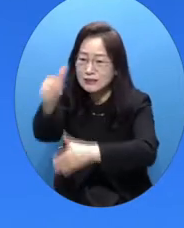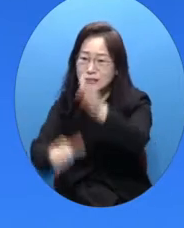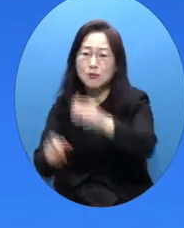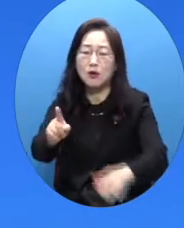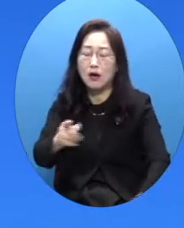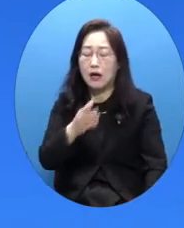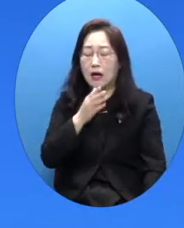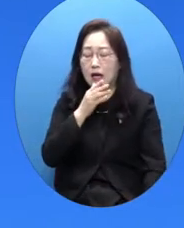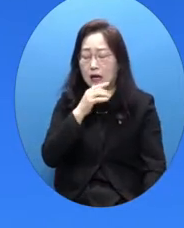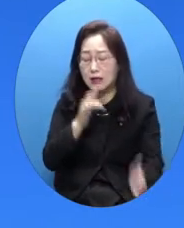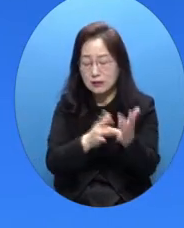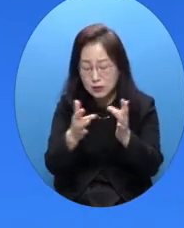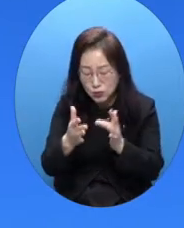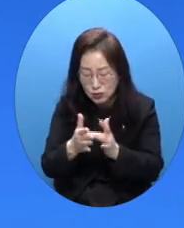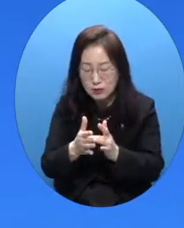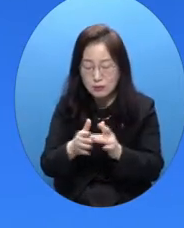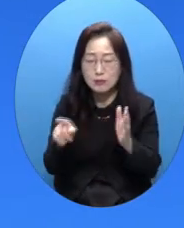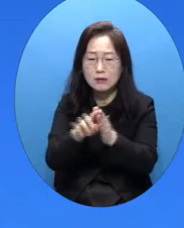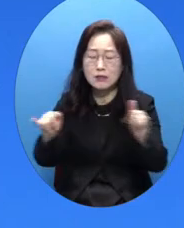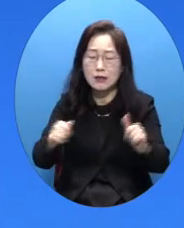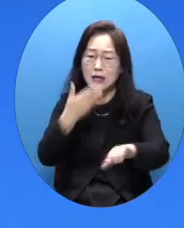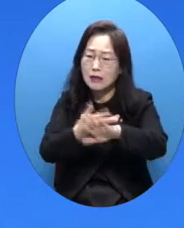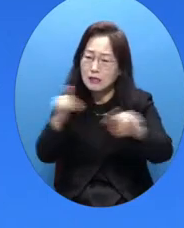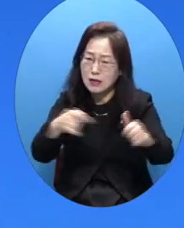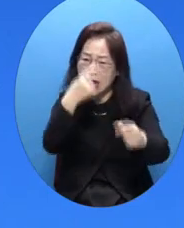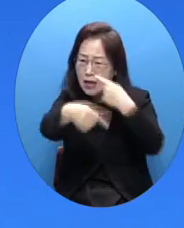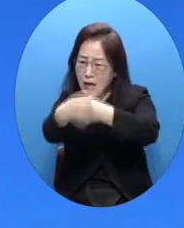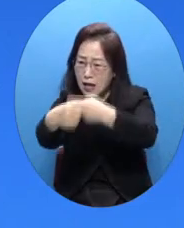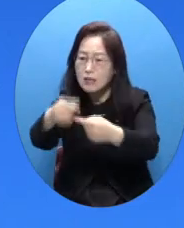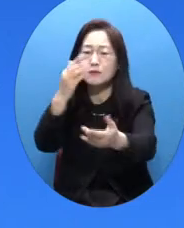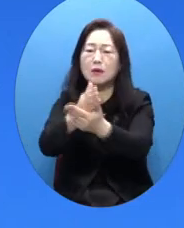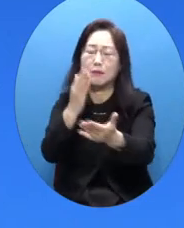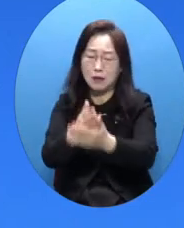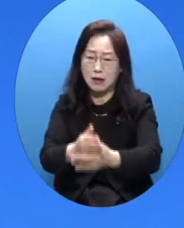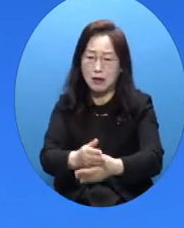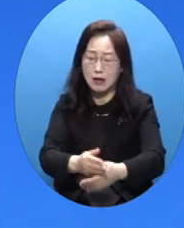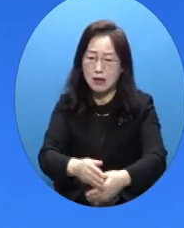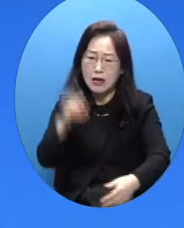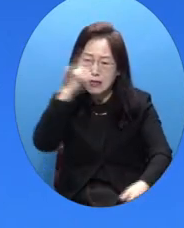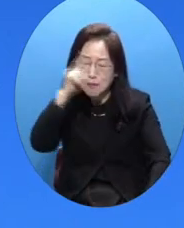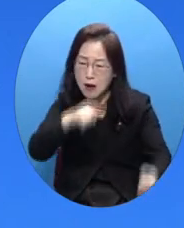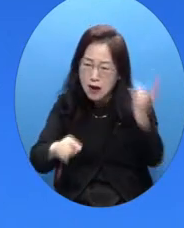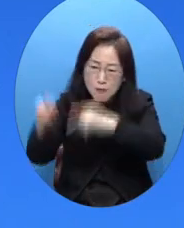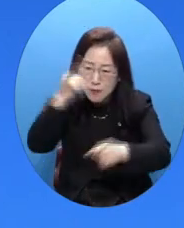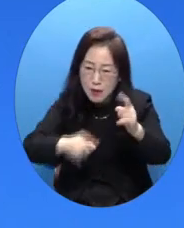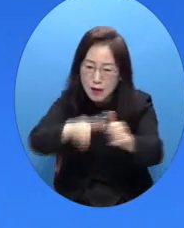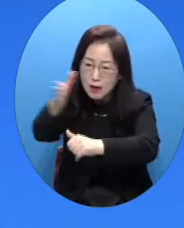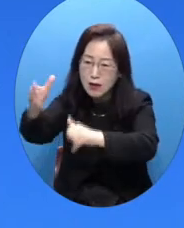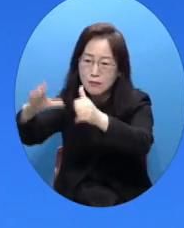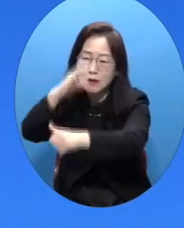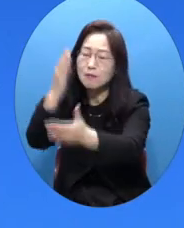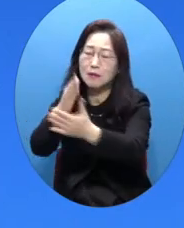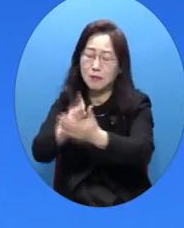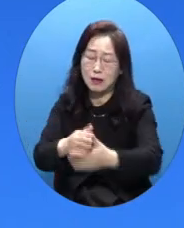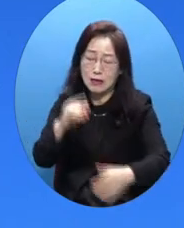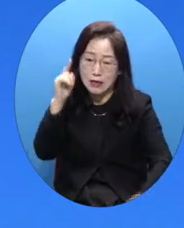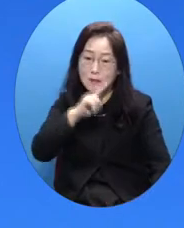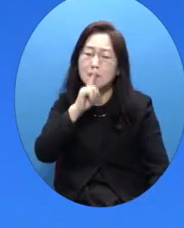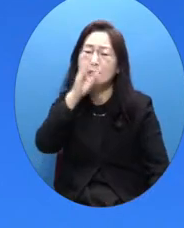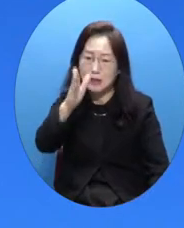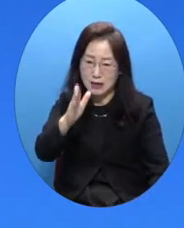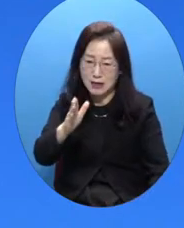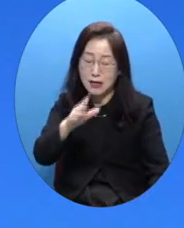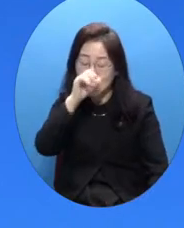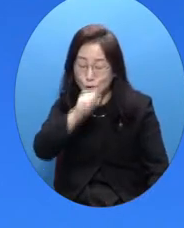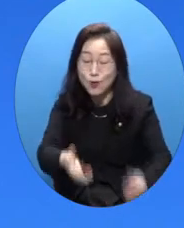about it let our Christians must be changed not to talk about anyone and anyone behind them let's talk about